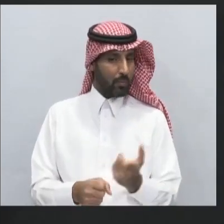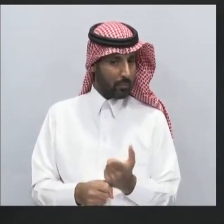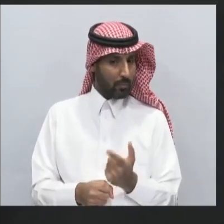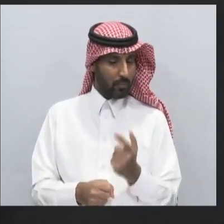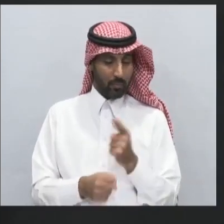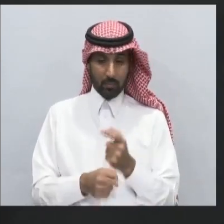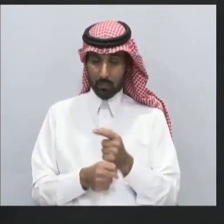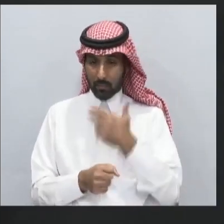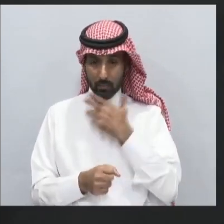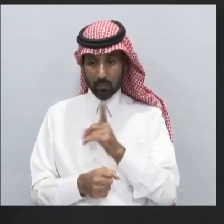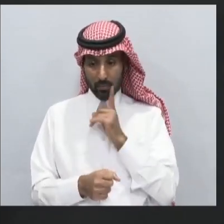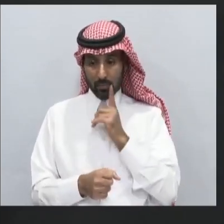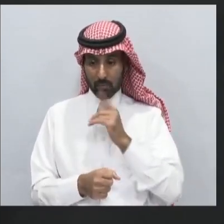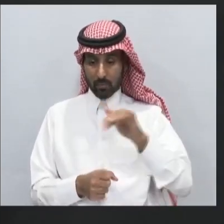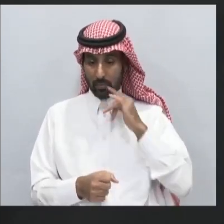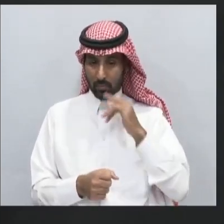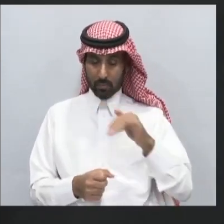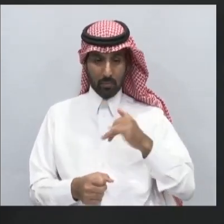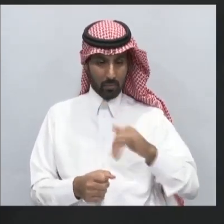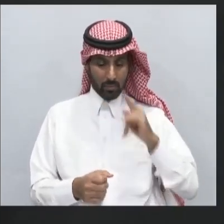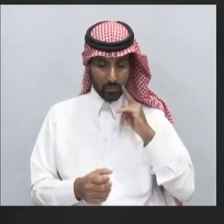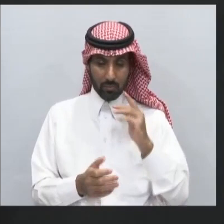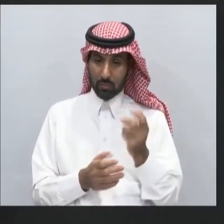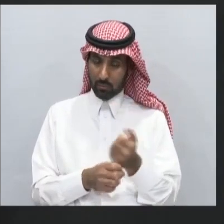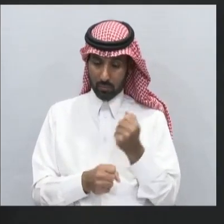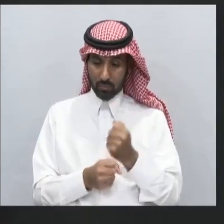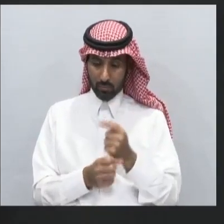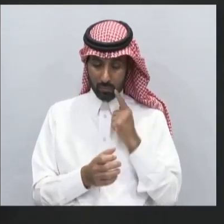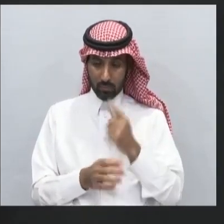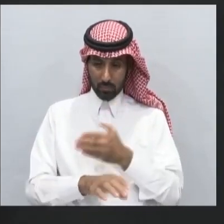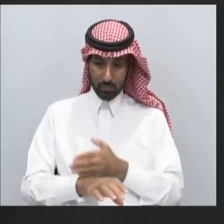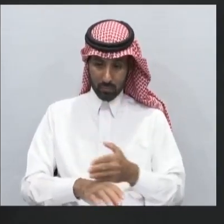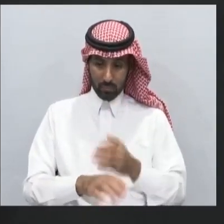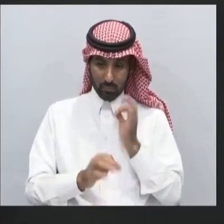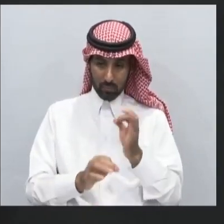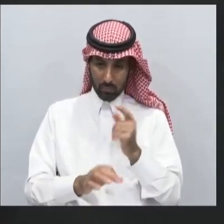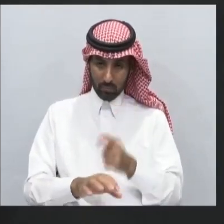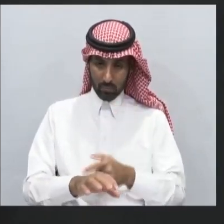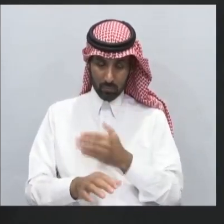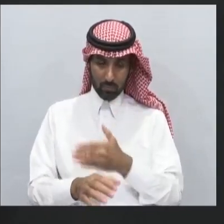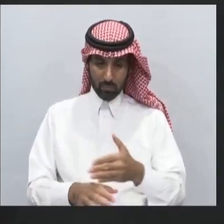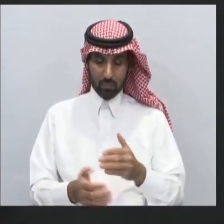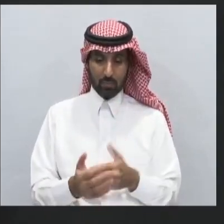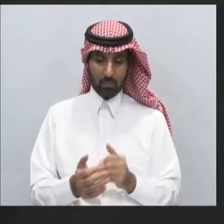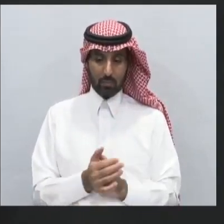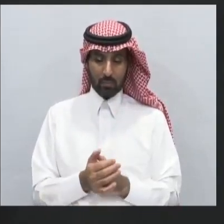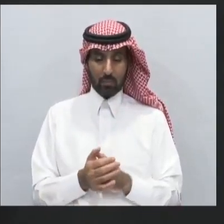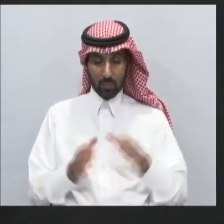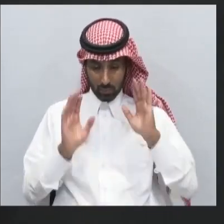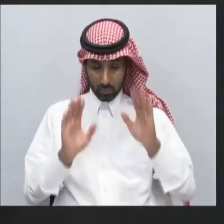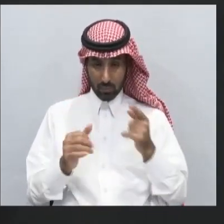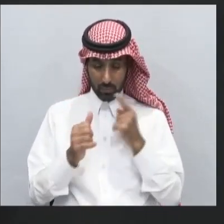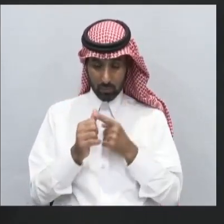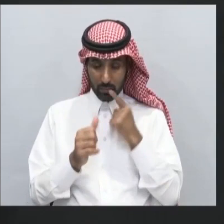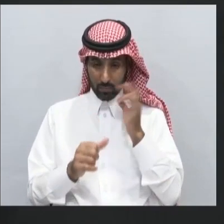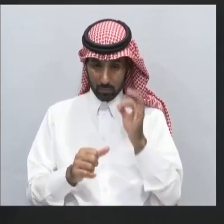your parents arrive to work late or they try to be on time? Also, when we pray, do we